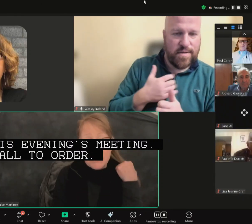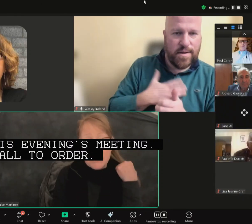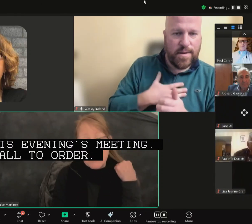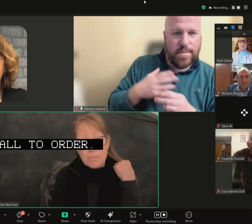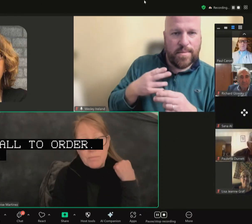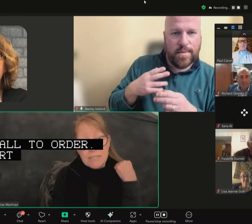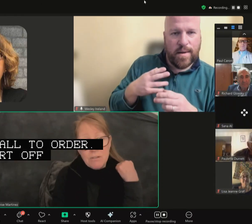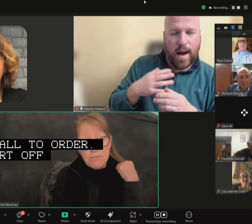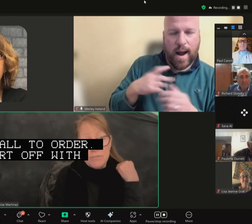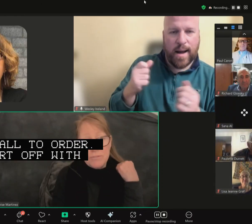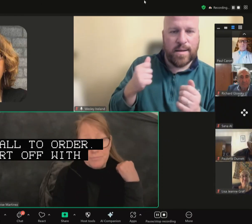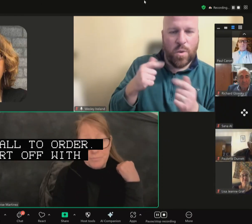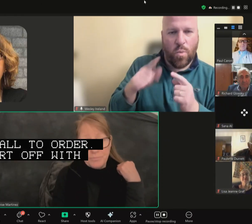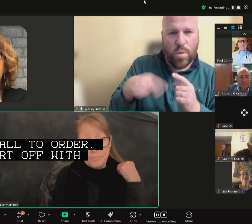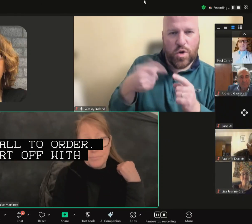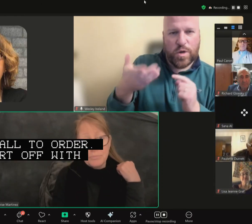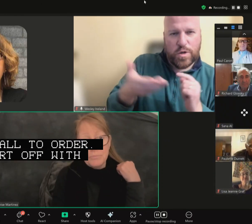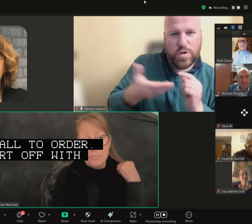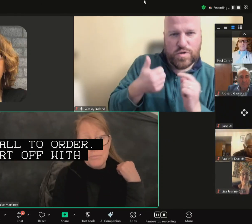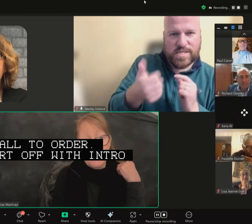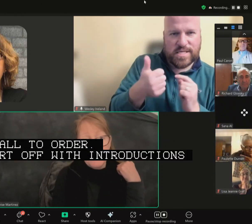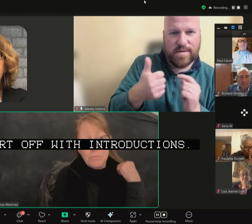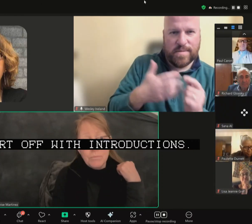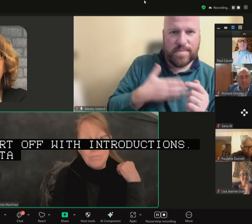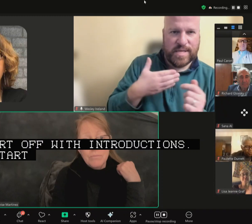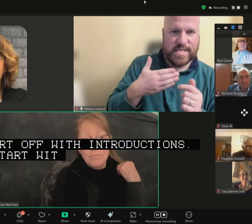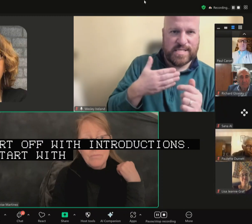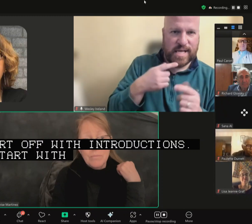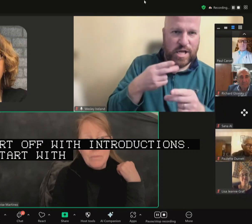I'll start with myself.